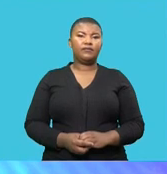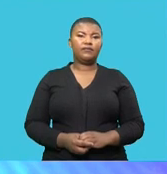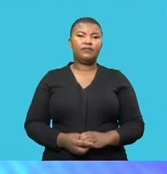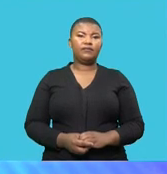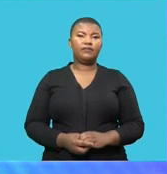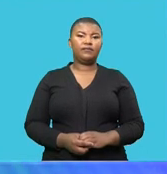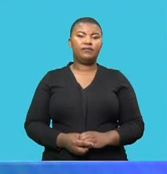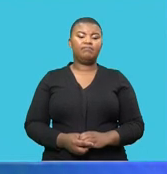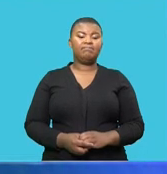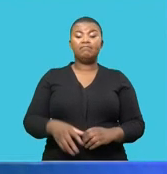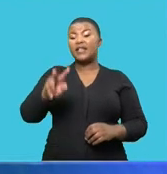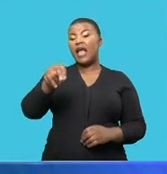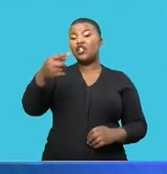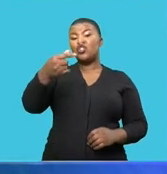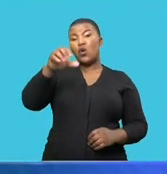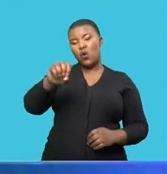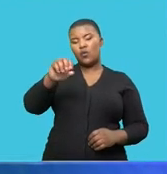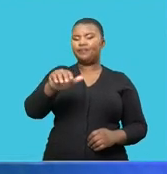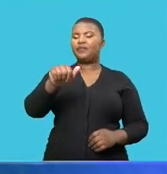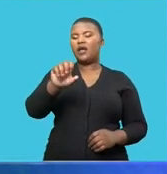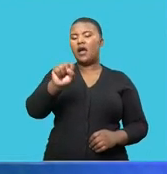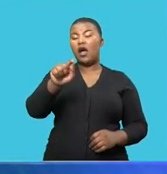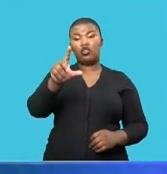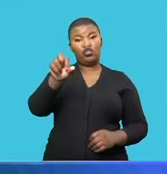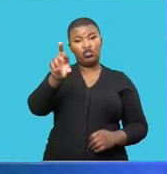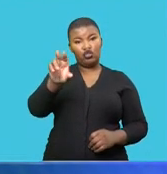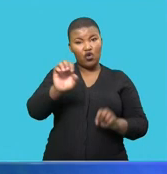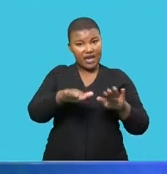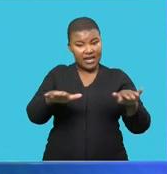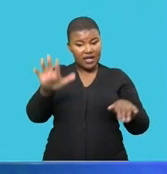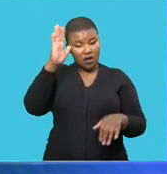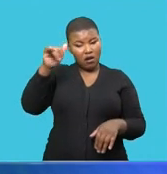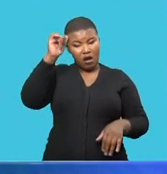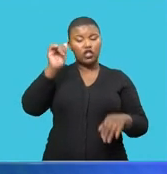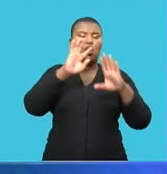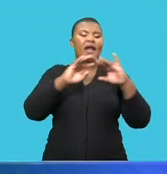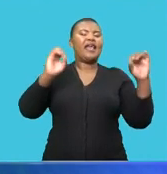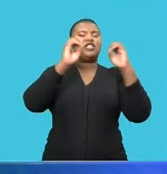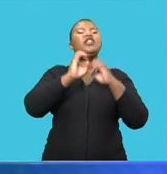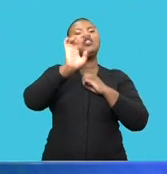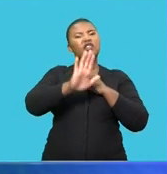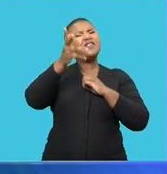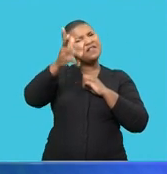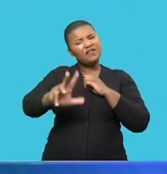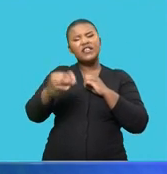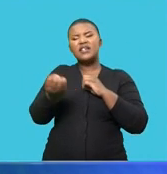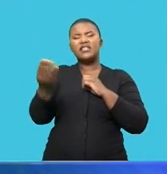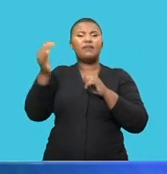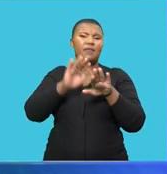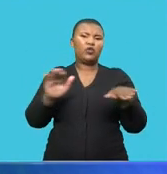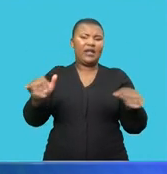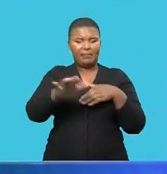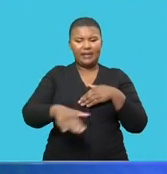Umbutho ongajonganga nzuzo ye-Astro Kids and Adults Organization wolule isandla sawo kubantwana abangathathi ntweni base-E-Klipspruit